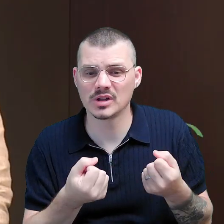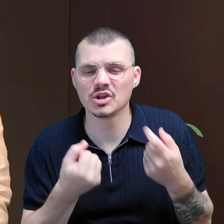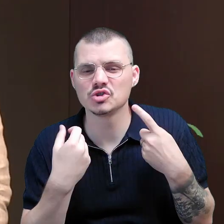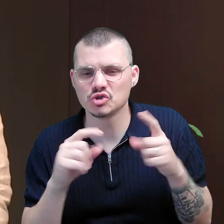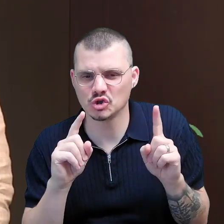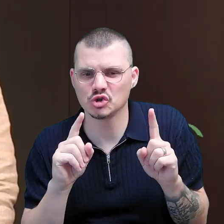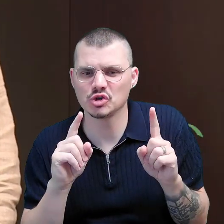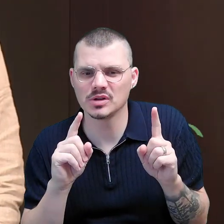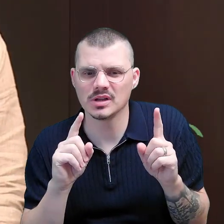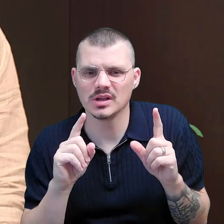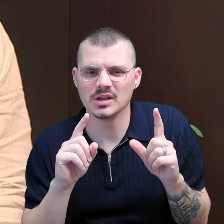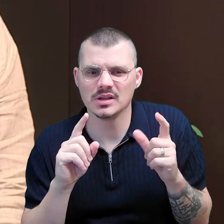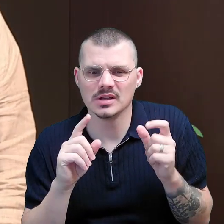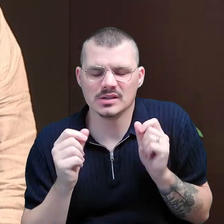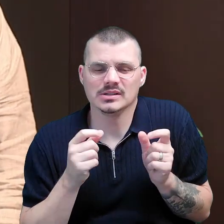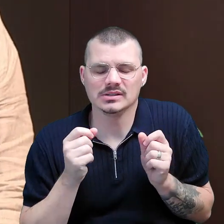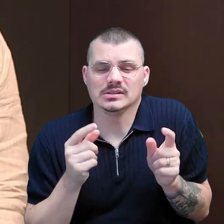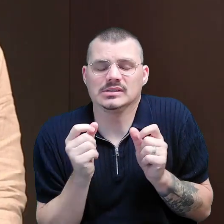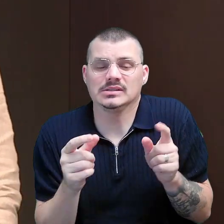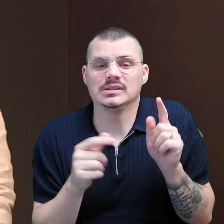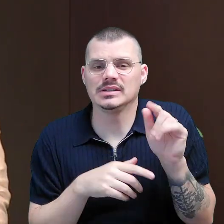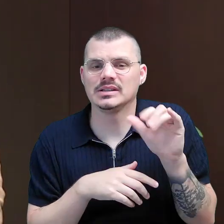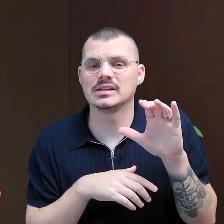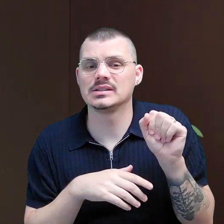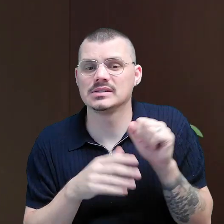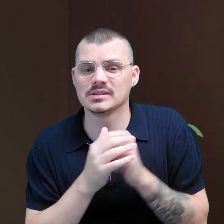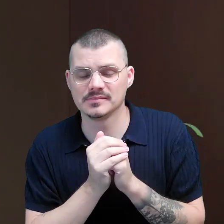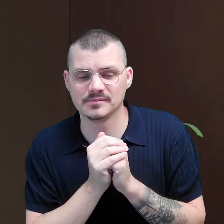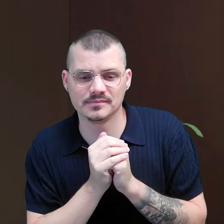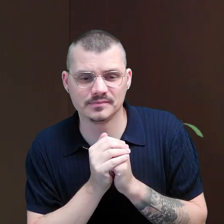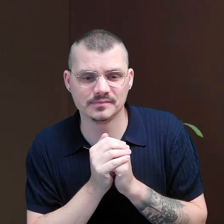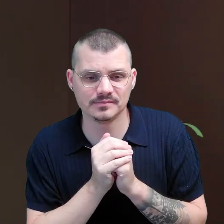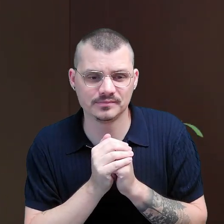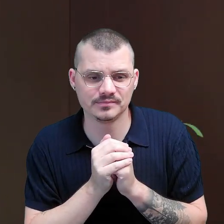restraint during a flurry of tics.